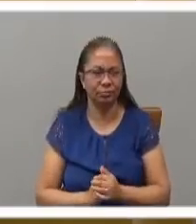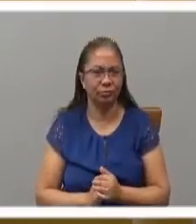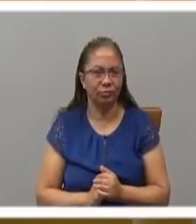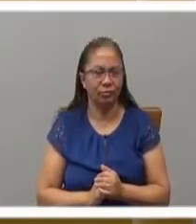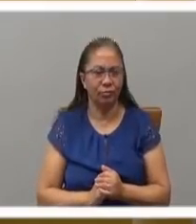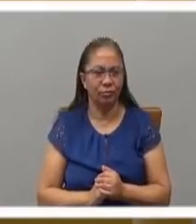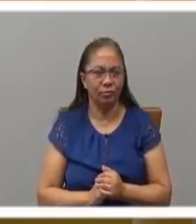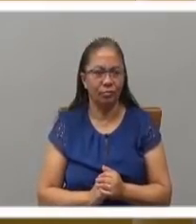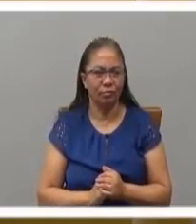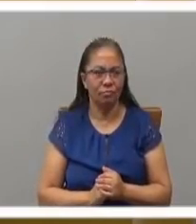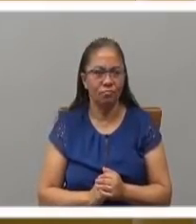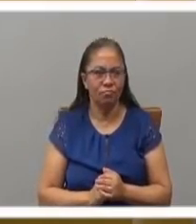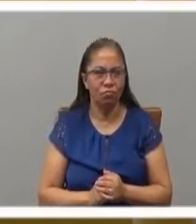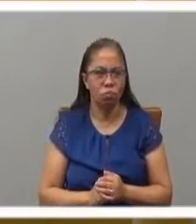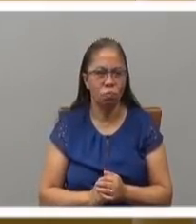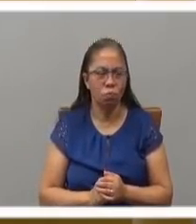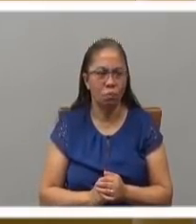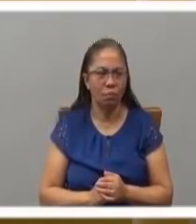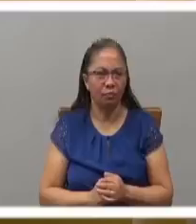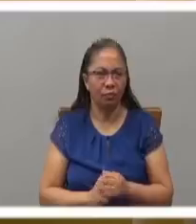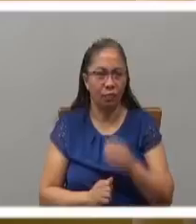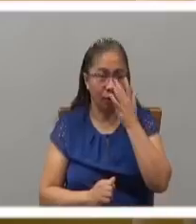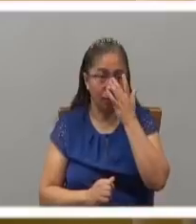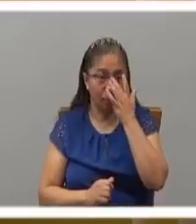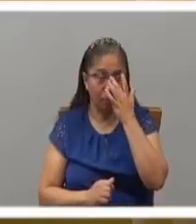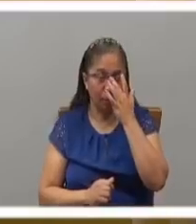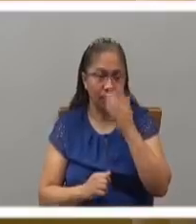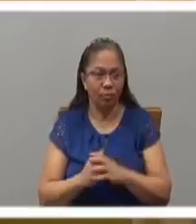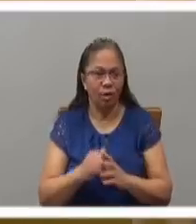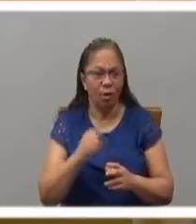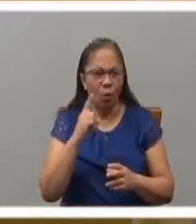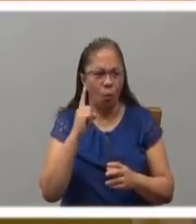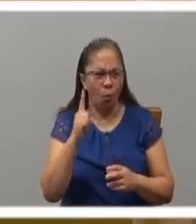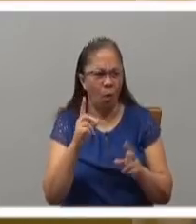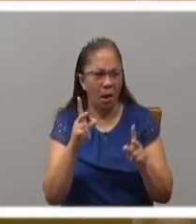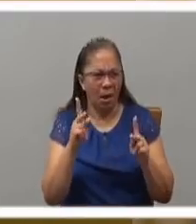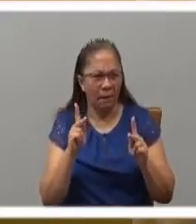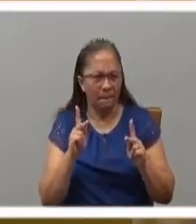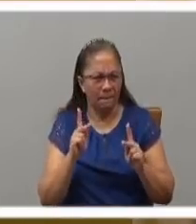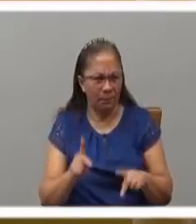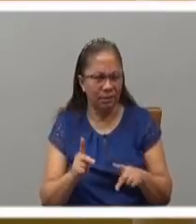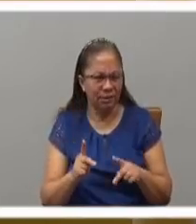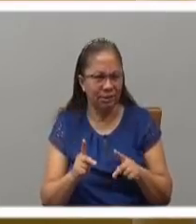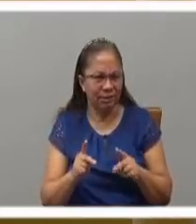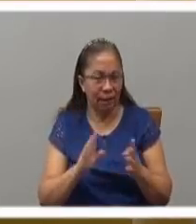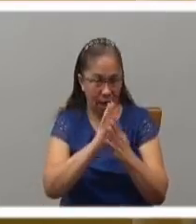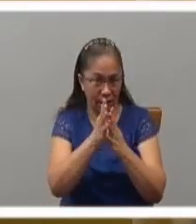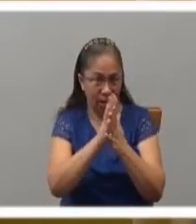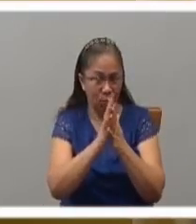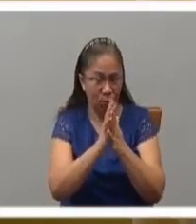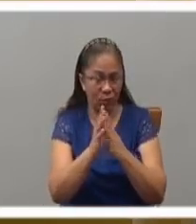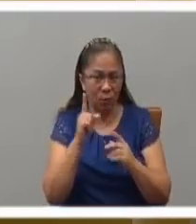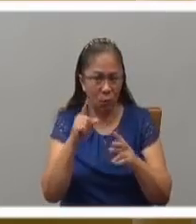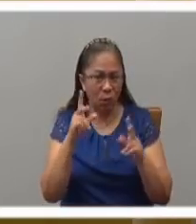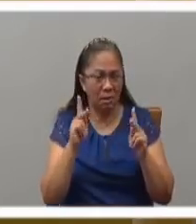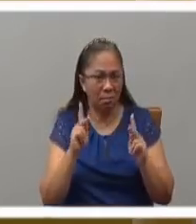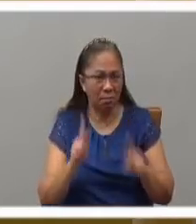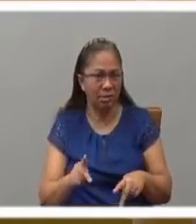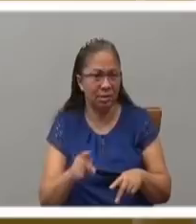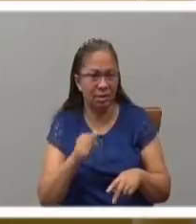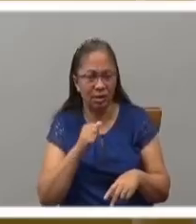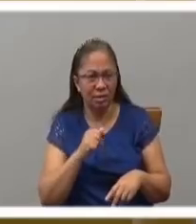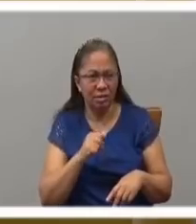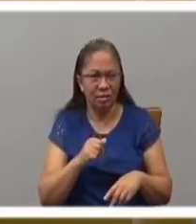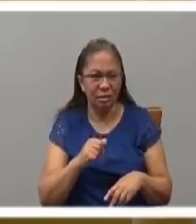person who was never convinced from the very start of the movie to the end of the movie that the young